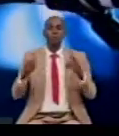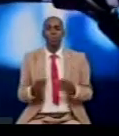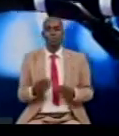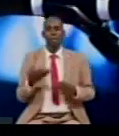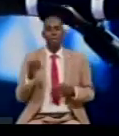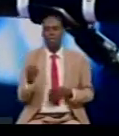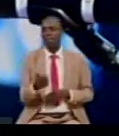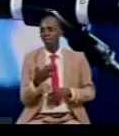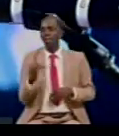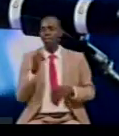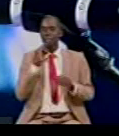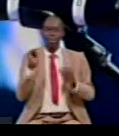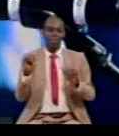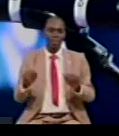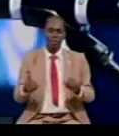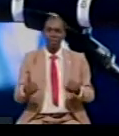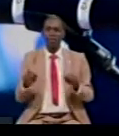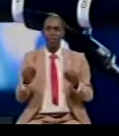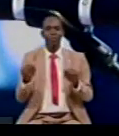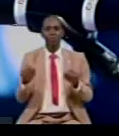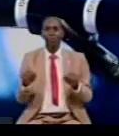is